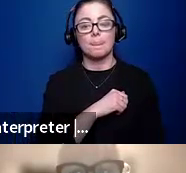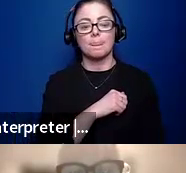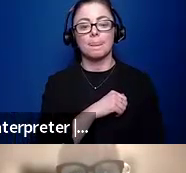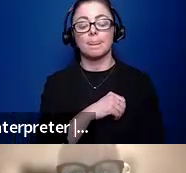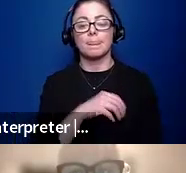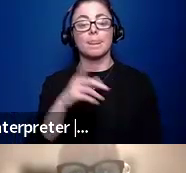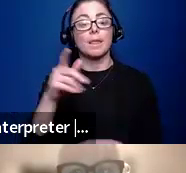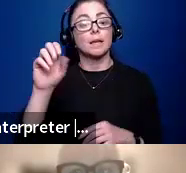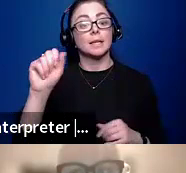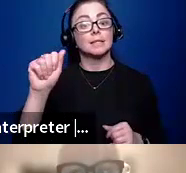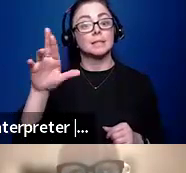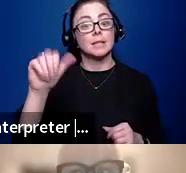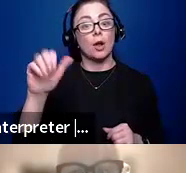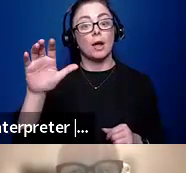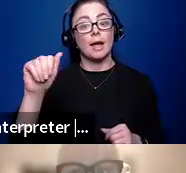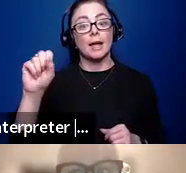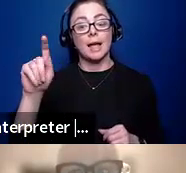Sarah Castile.